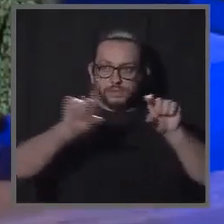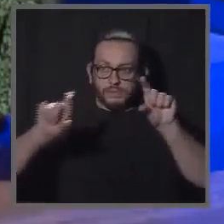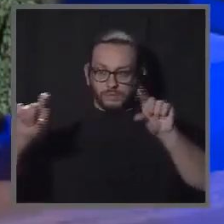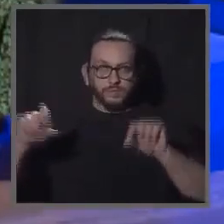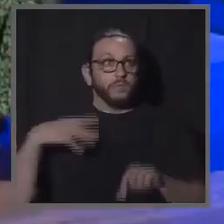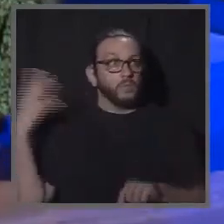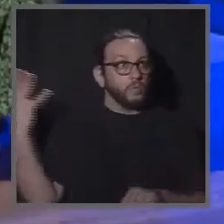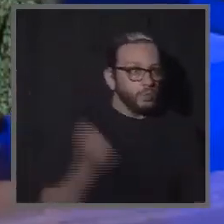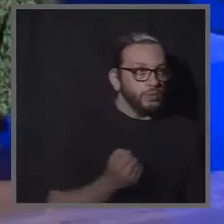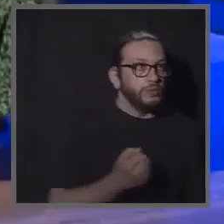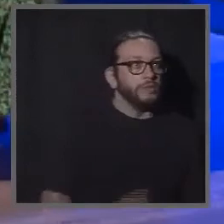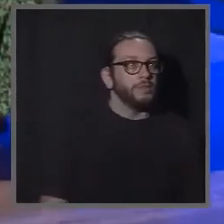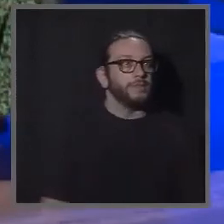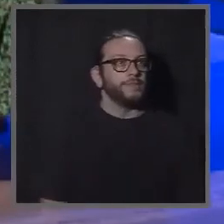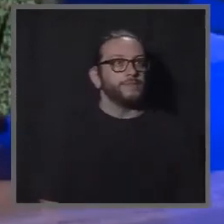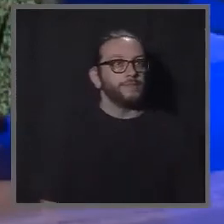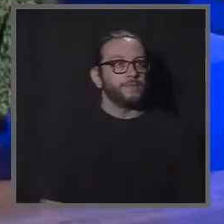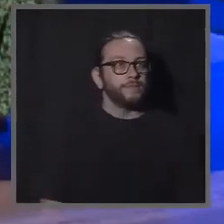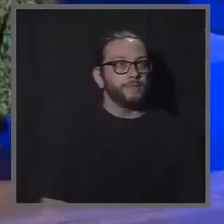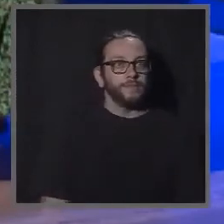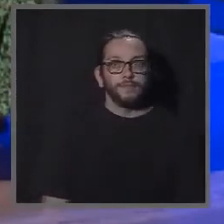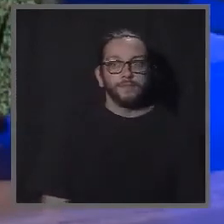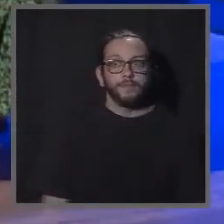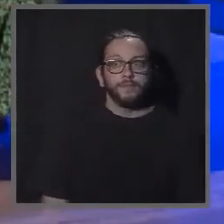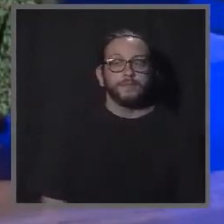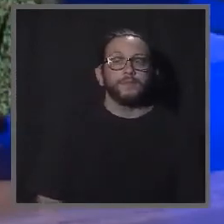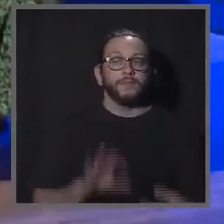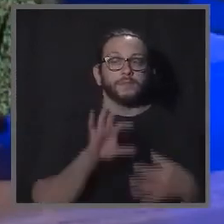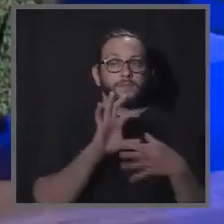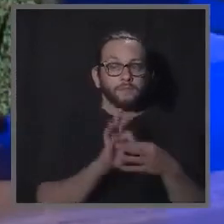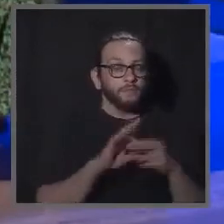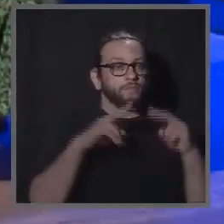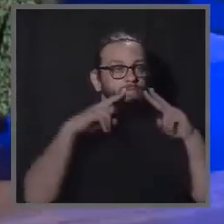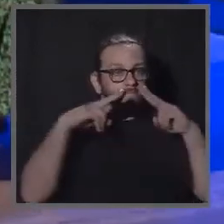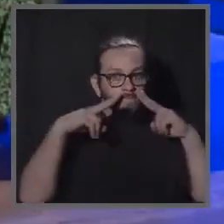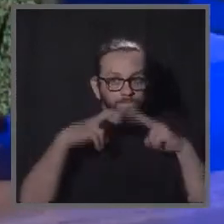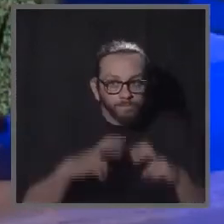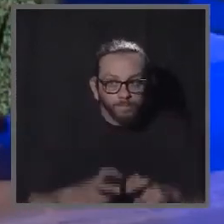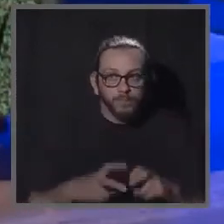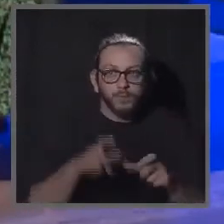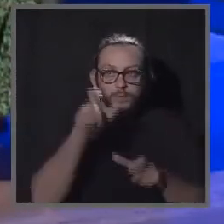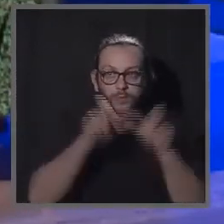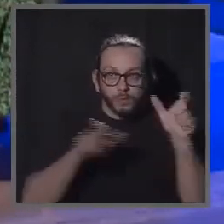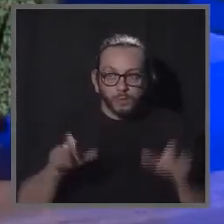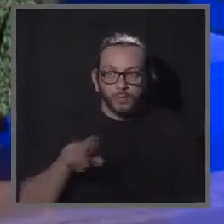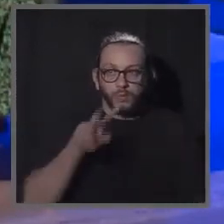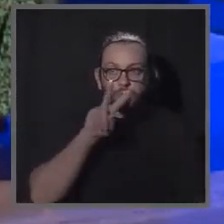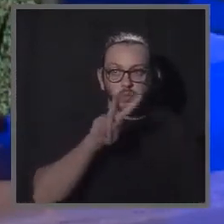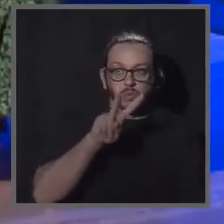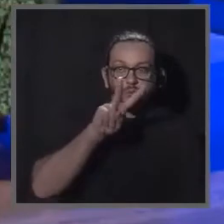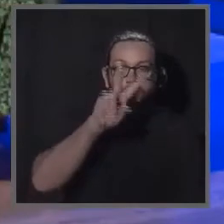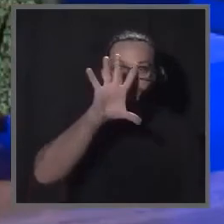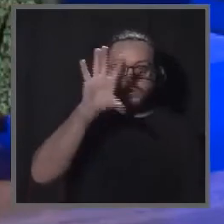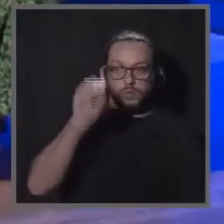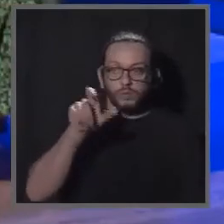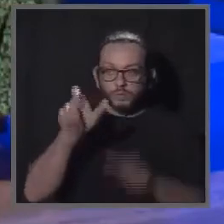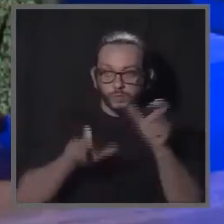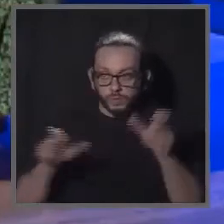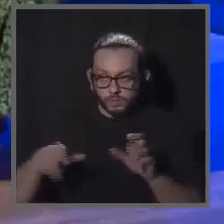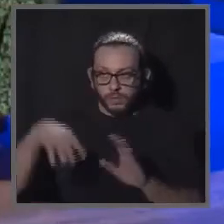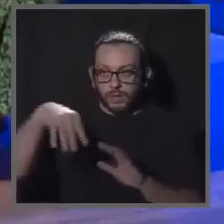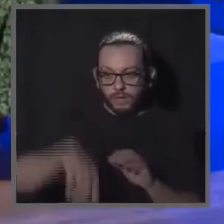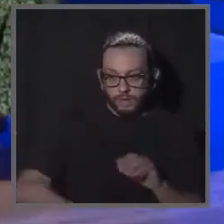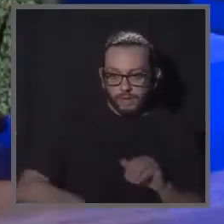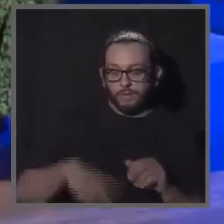going to show you, thank you. This study that was carried out with 250 people here in Portugal regarding their